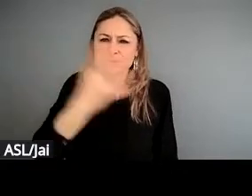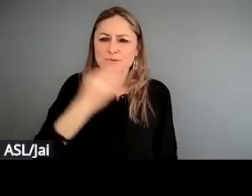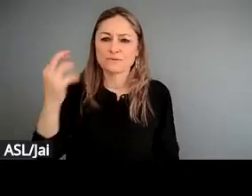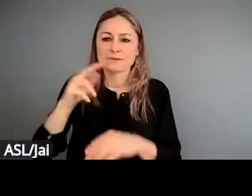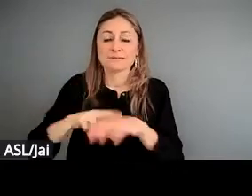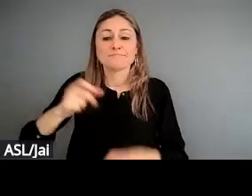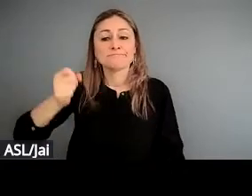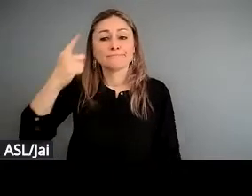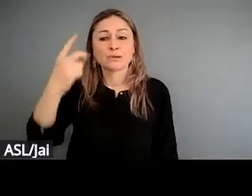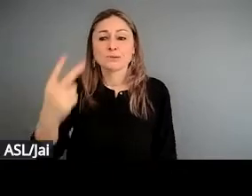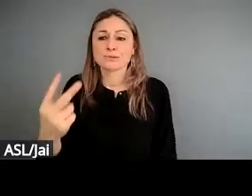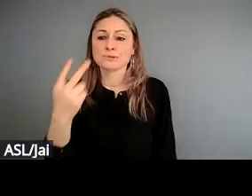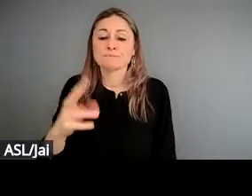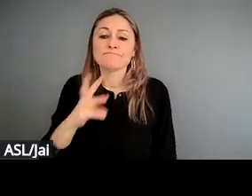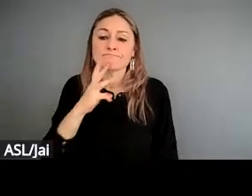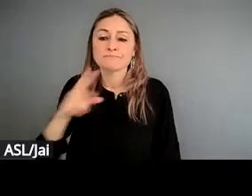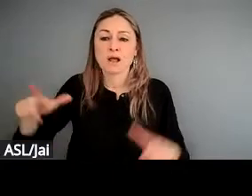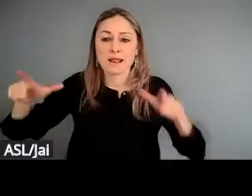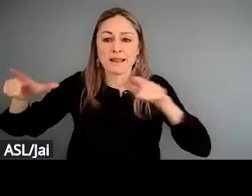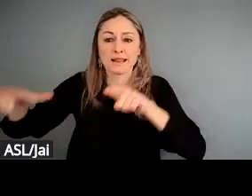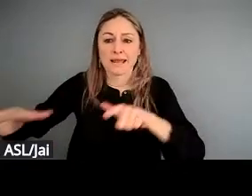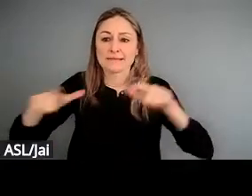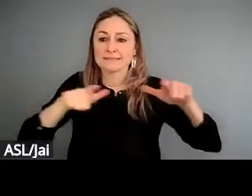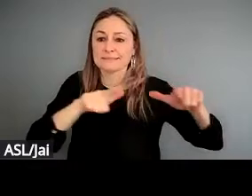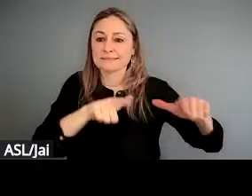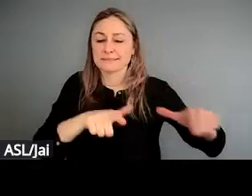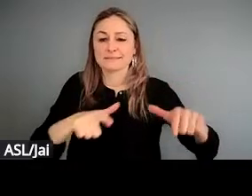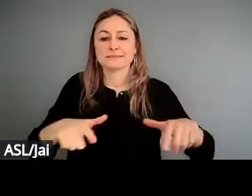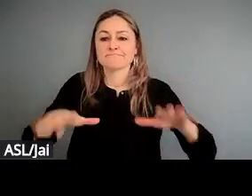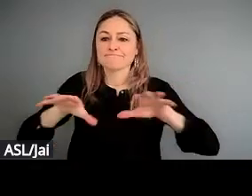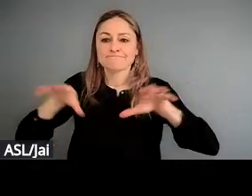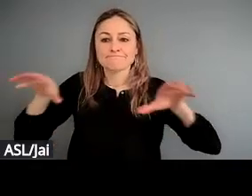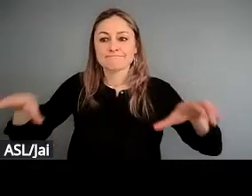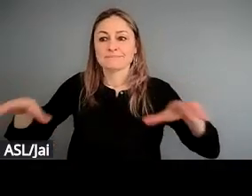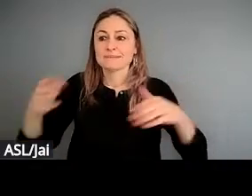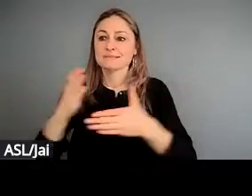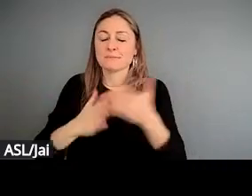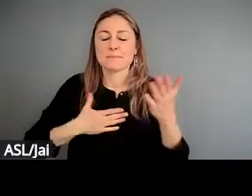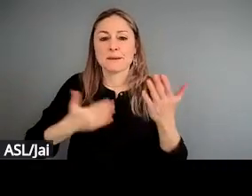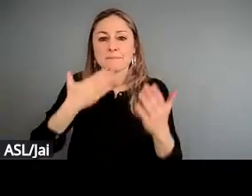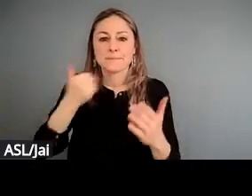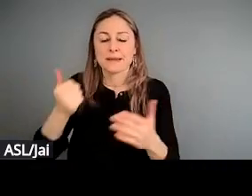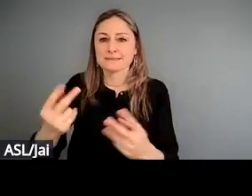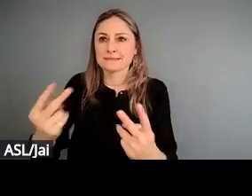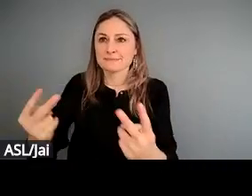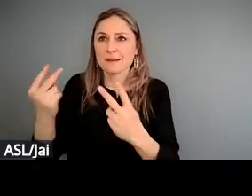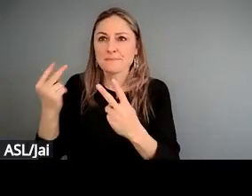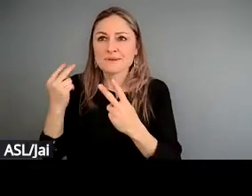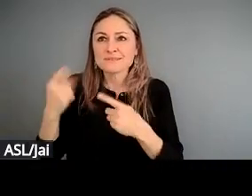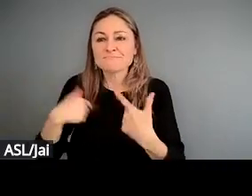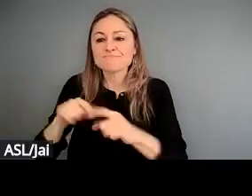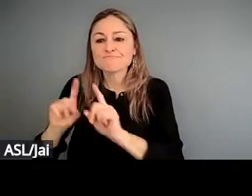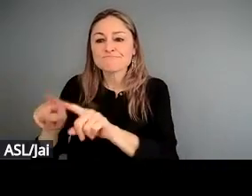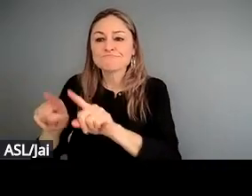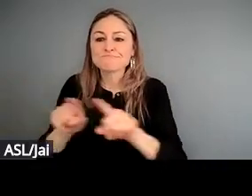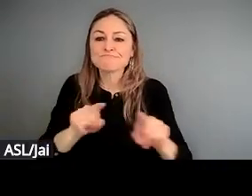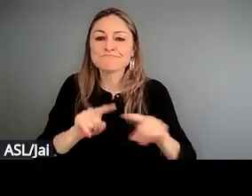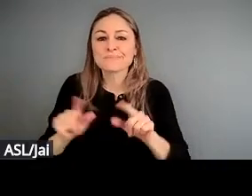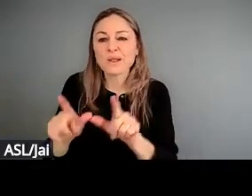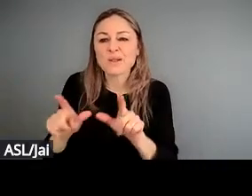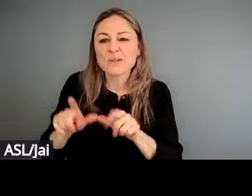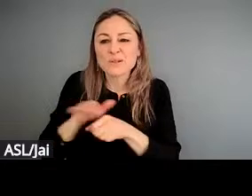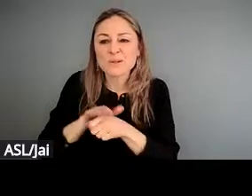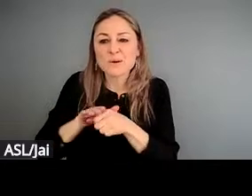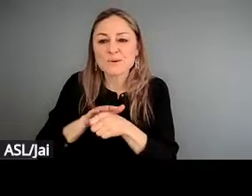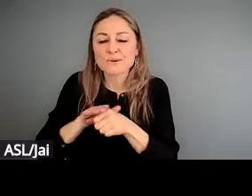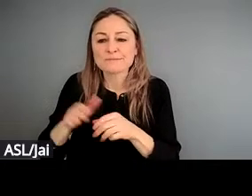on kind of different sides of town. And some of my best memories growing up are going there to the little local spots. So